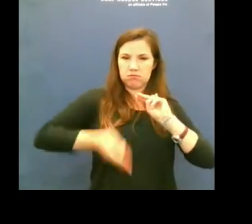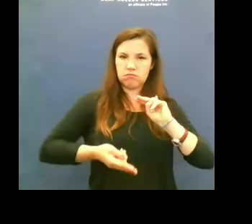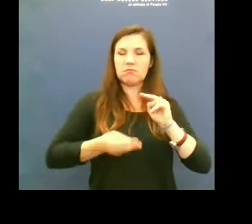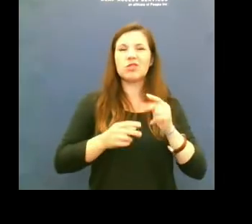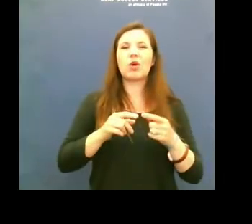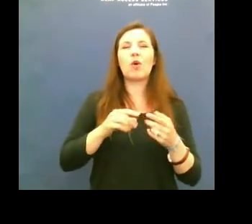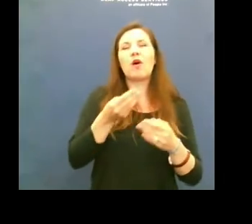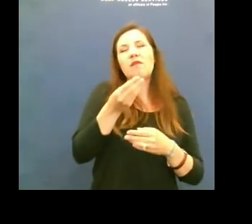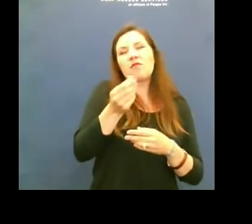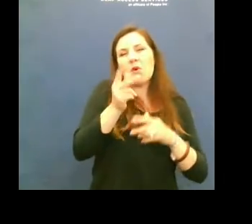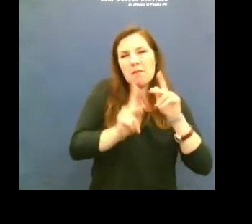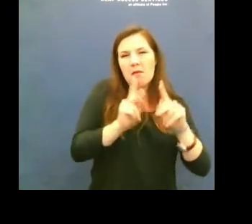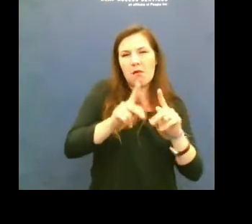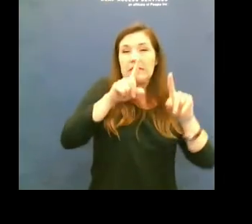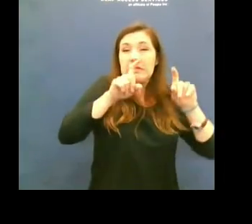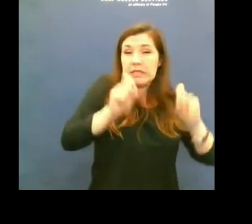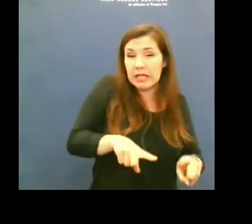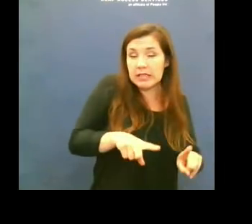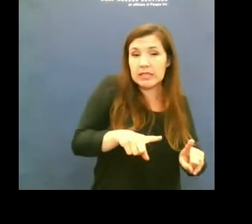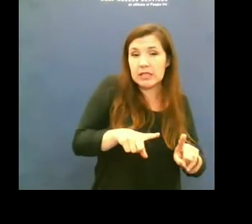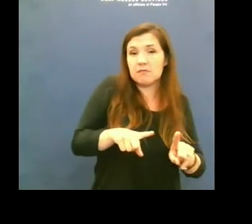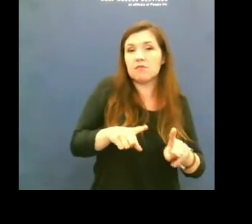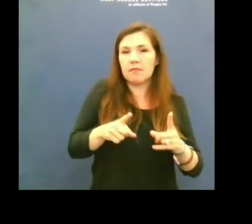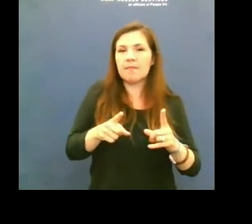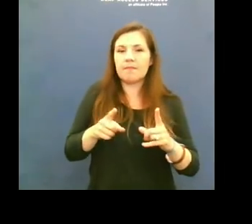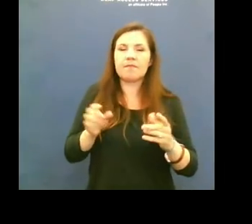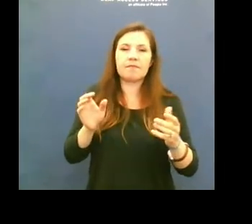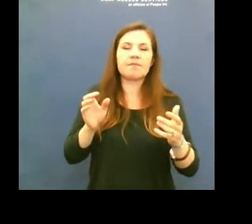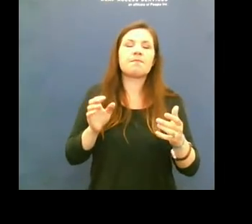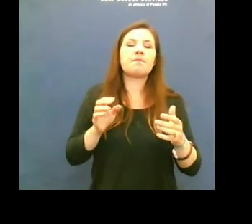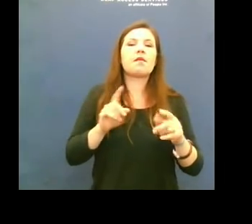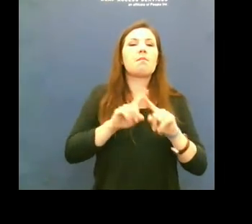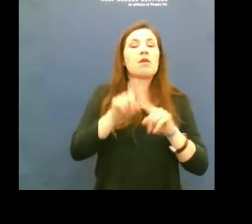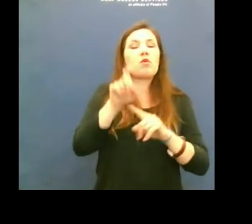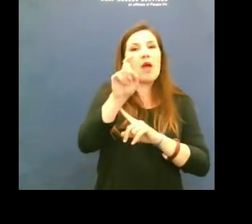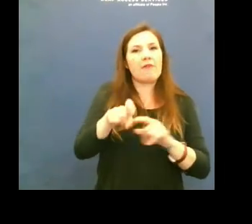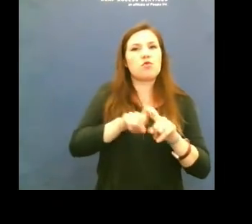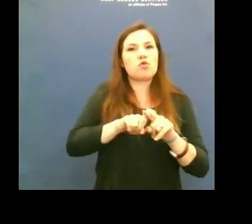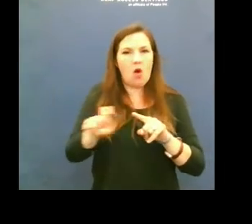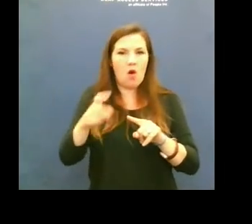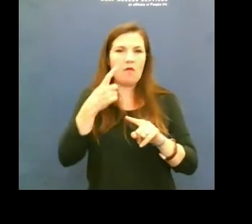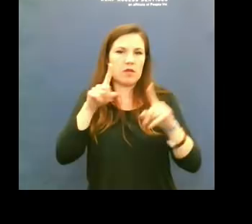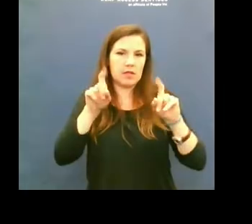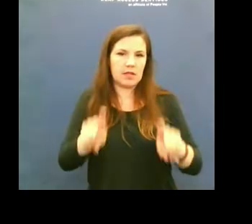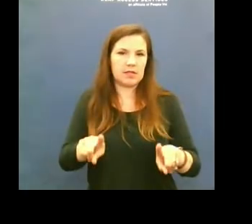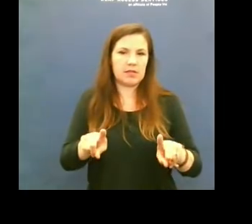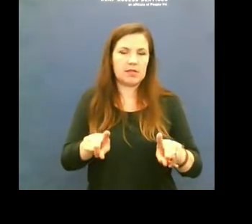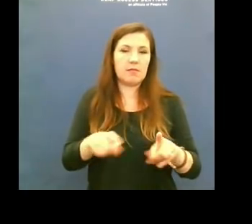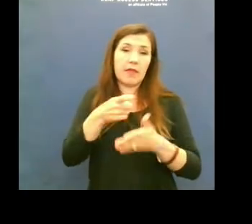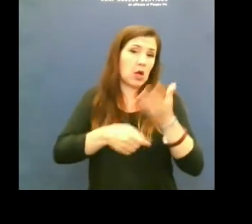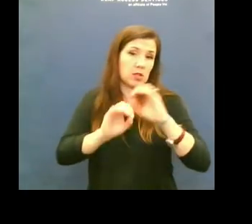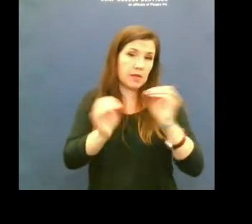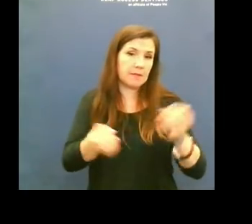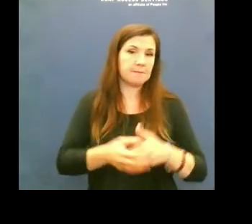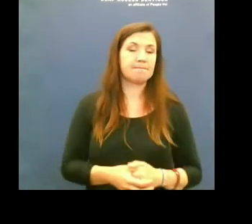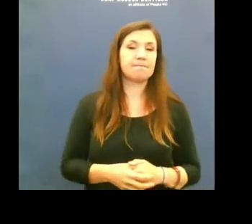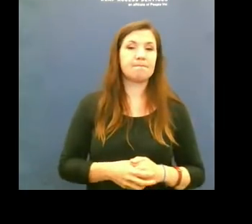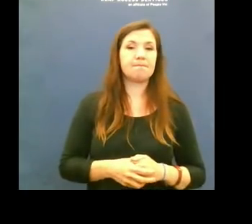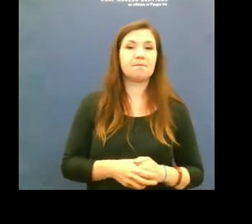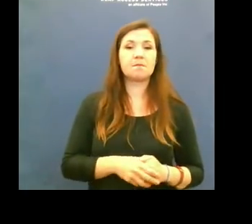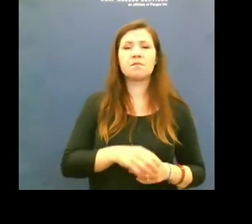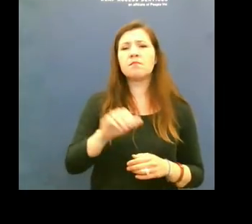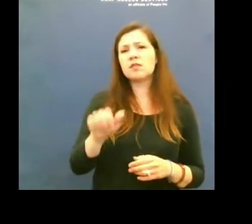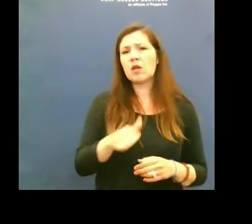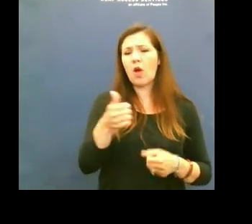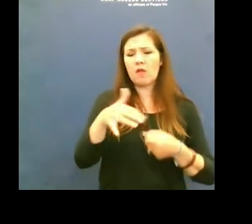people got tested for antibody testing in the prior week, but you have to call for the free antibody testing. There are others that are doing antibody